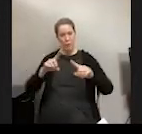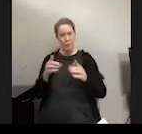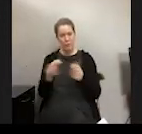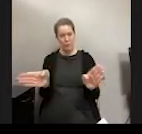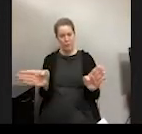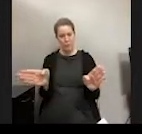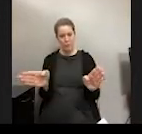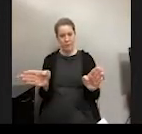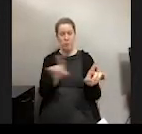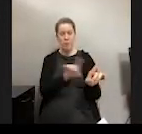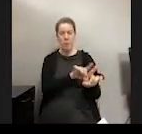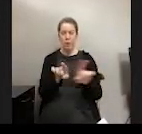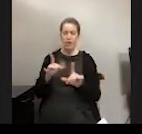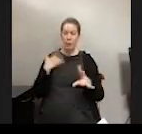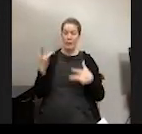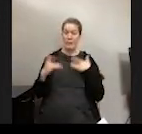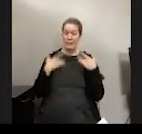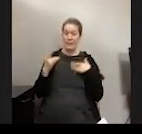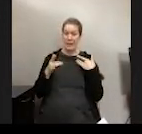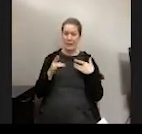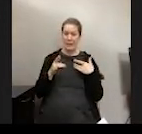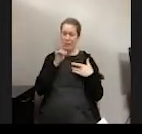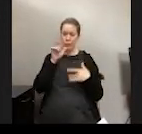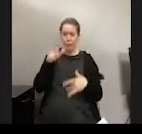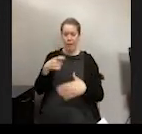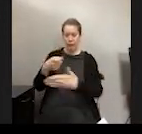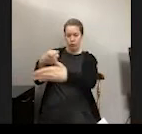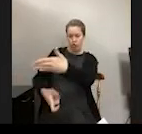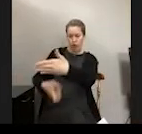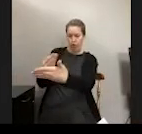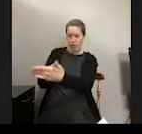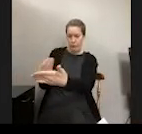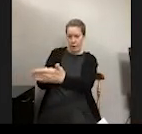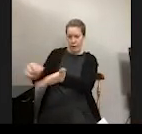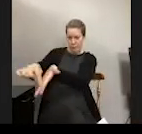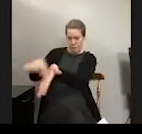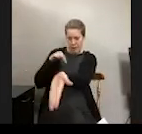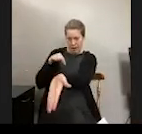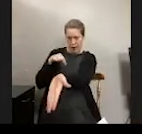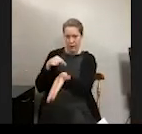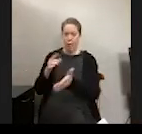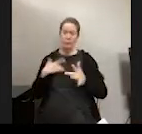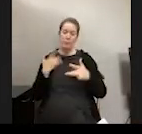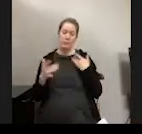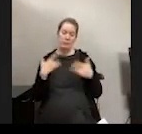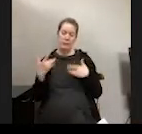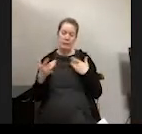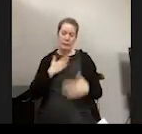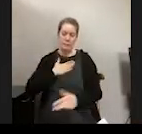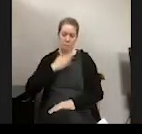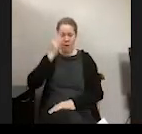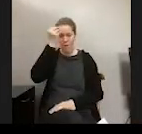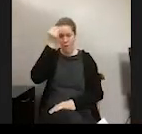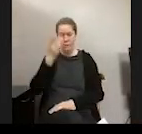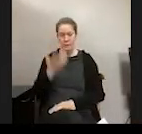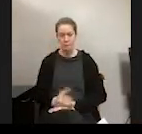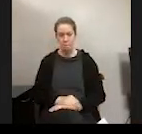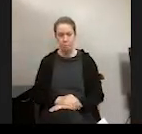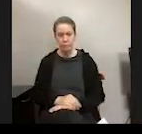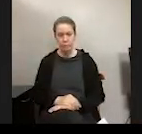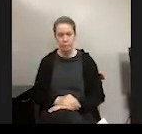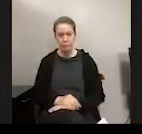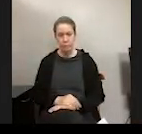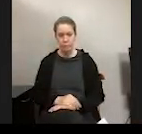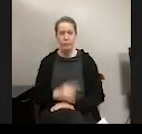have to charge ticket money. That's very important to me. So those are my initial thoughts. I think it's interesting because originally